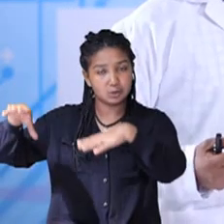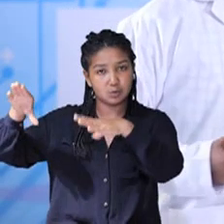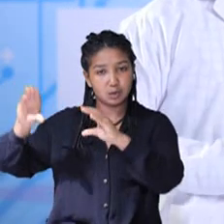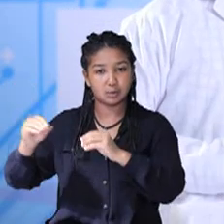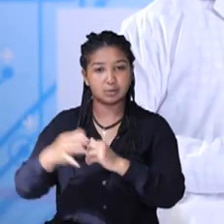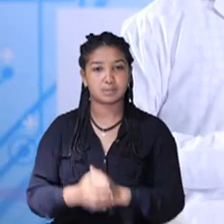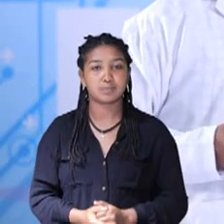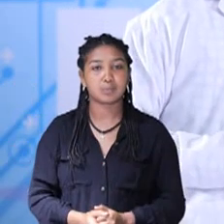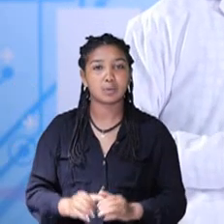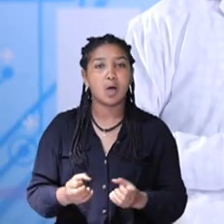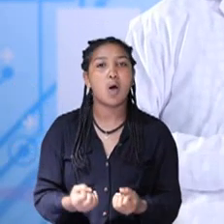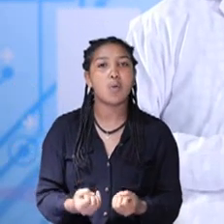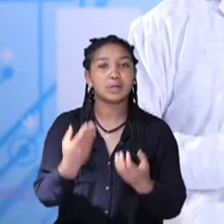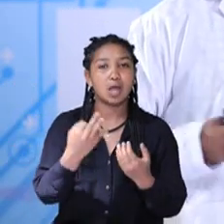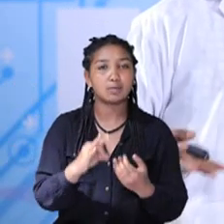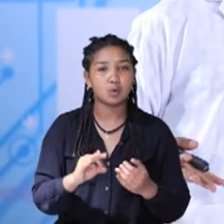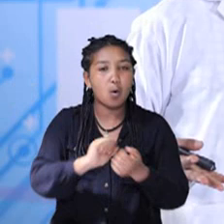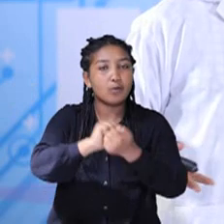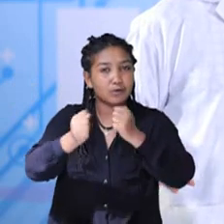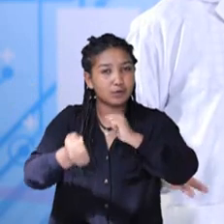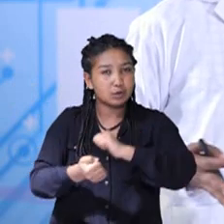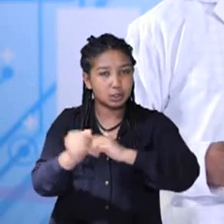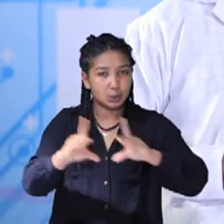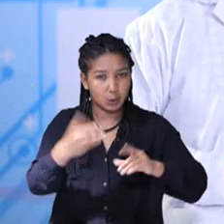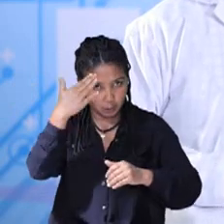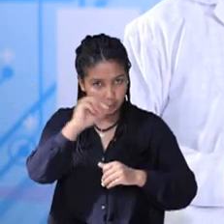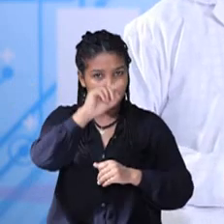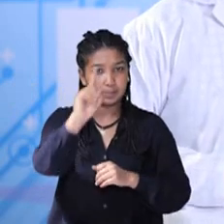Students, how many types of evolution do you know?